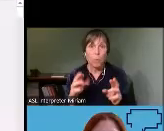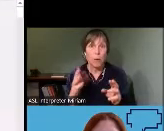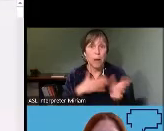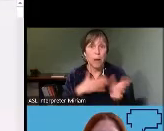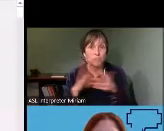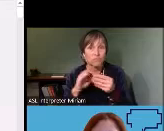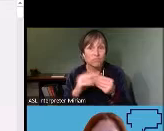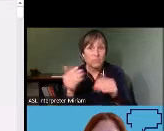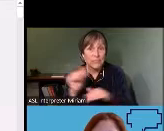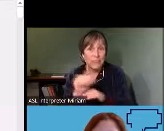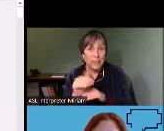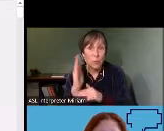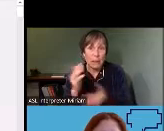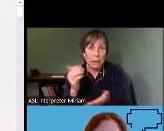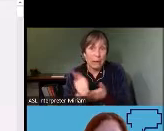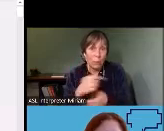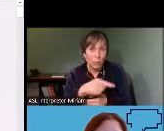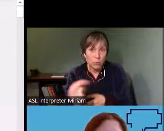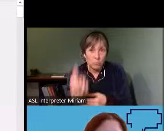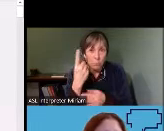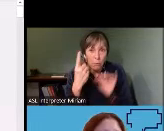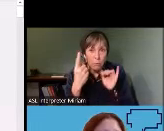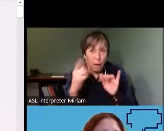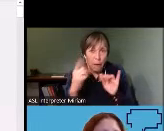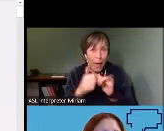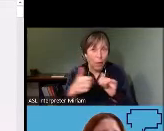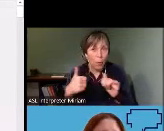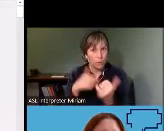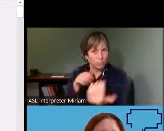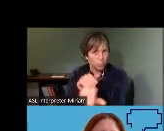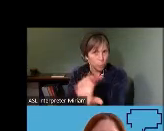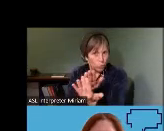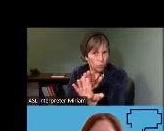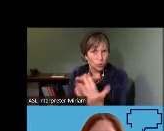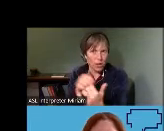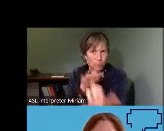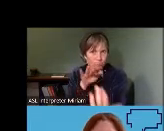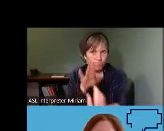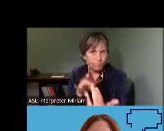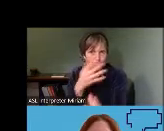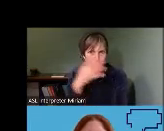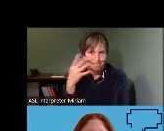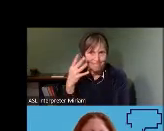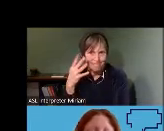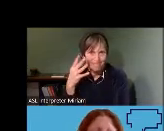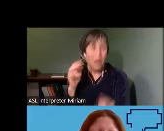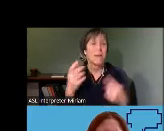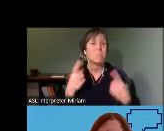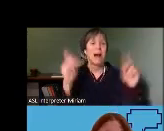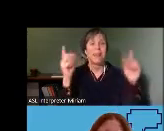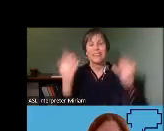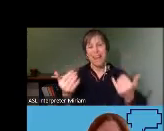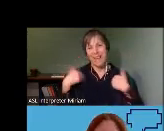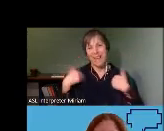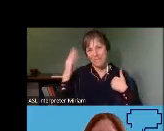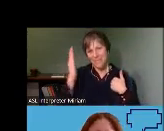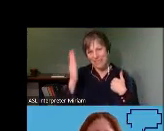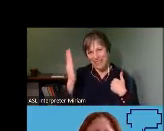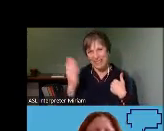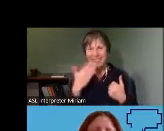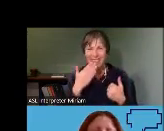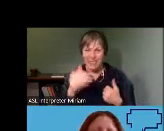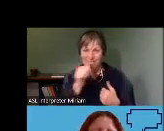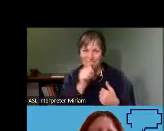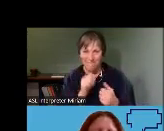informative about how we are thinking of approaching that um okay i now have my presentation going thank you for bearing with